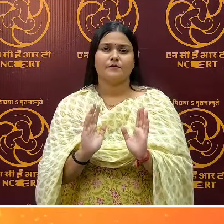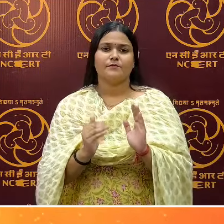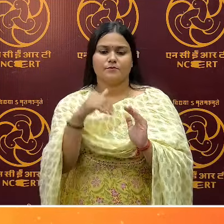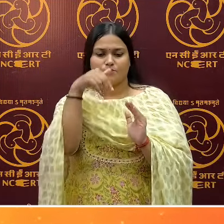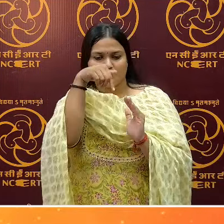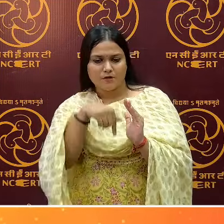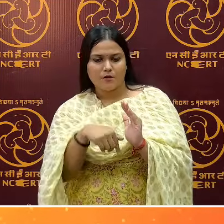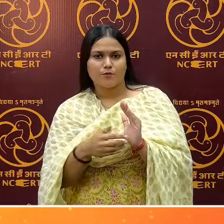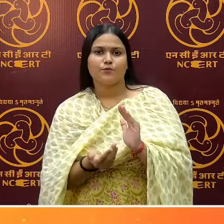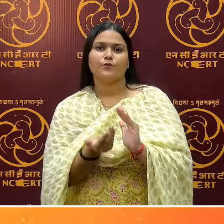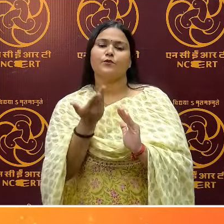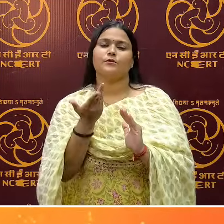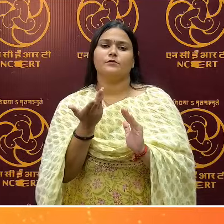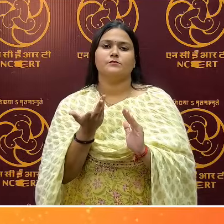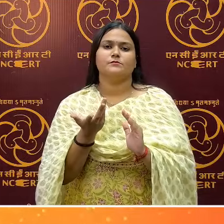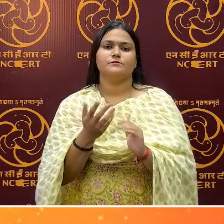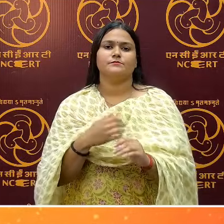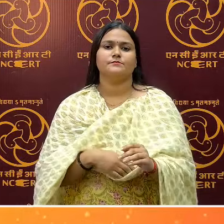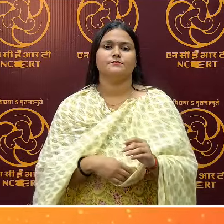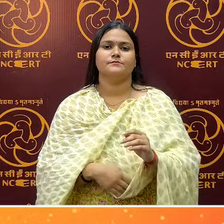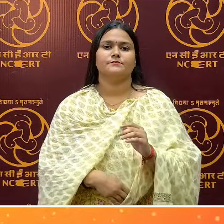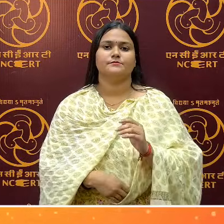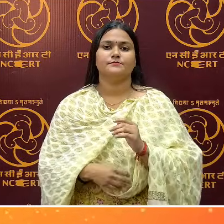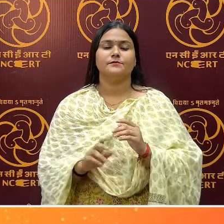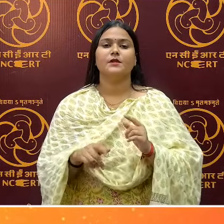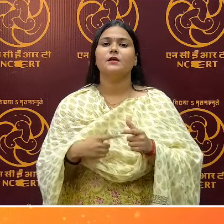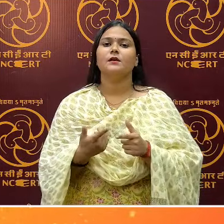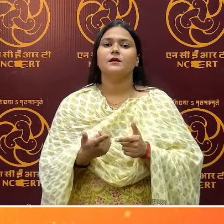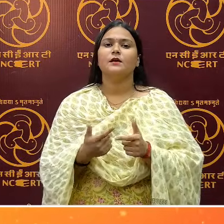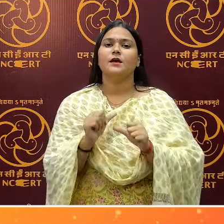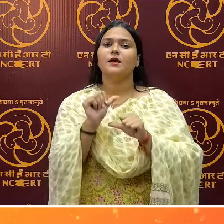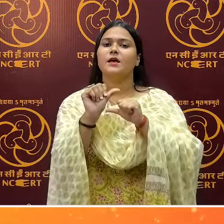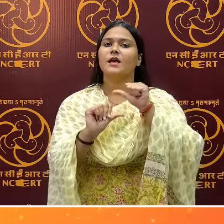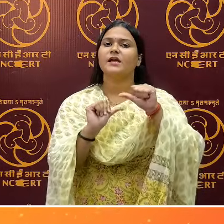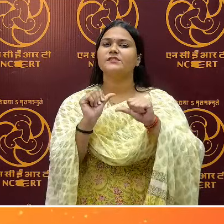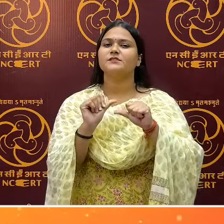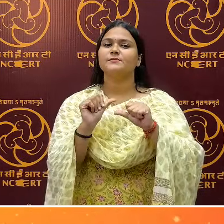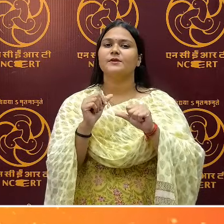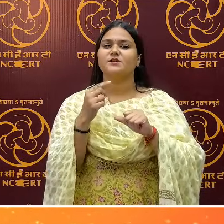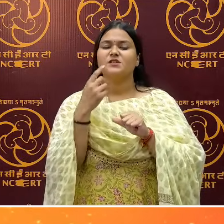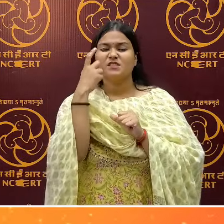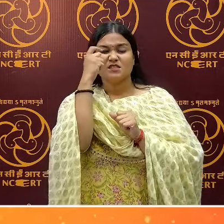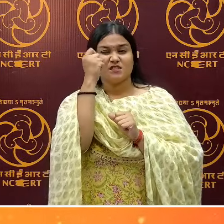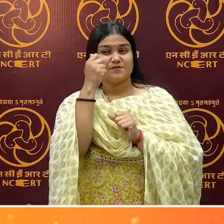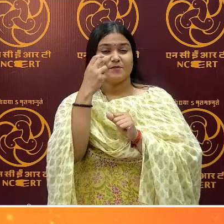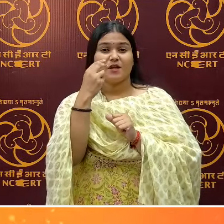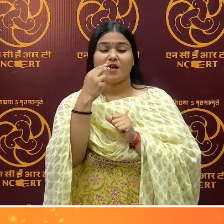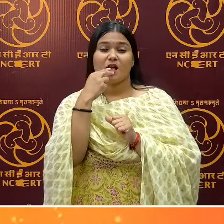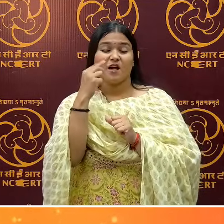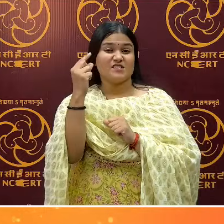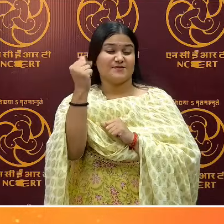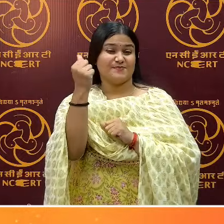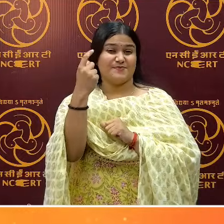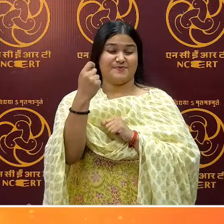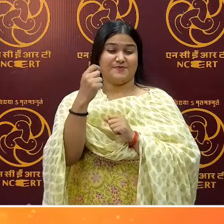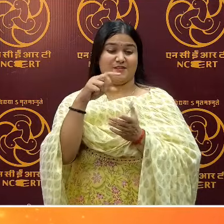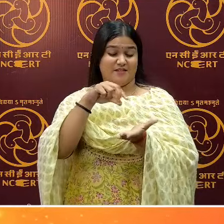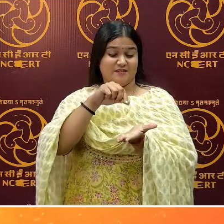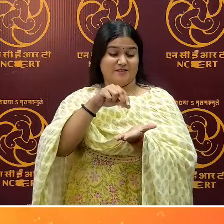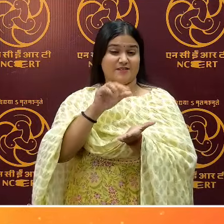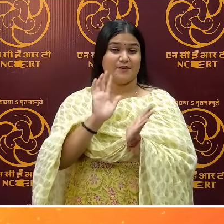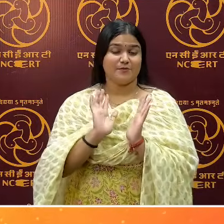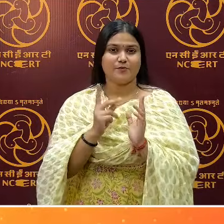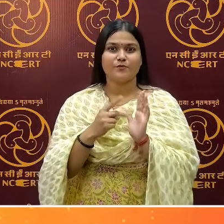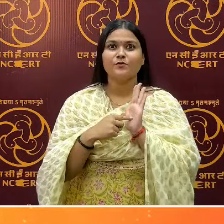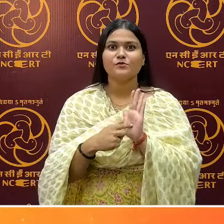down. All right. Right. Ma'am, there's an experiment with lemon. Would you like to show it to us? Yes. So Okay.